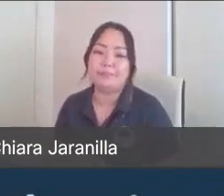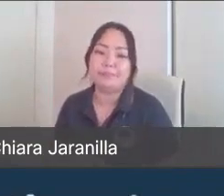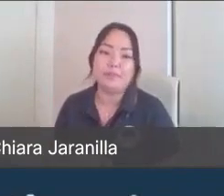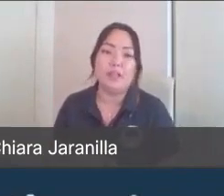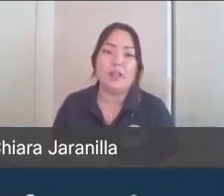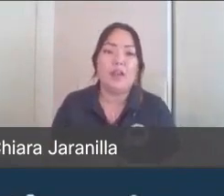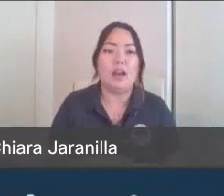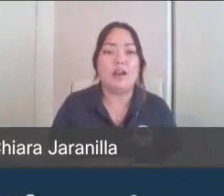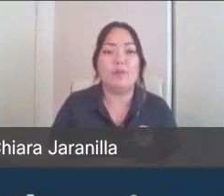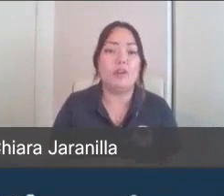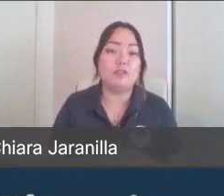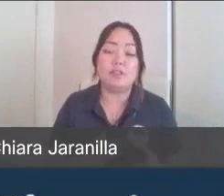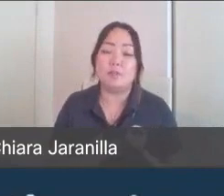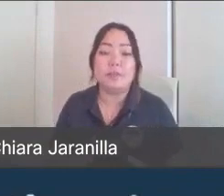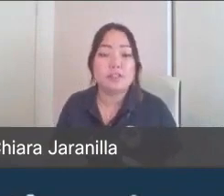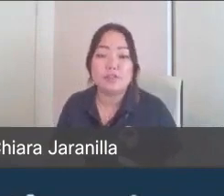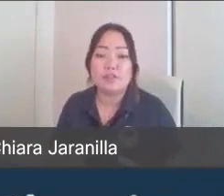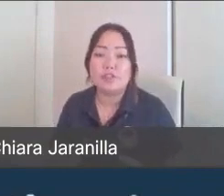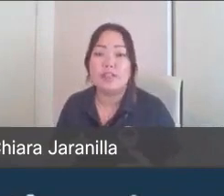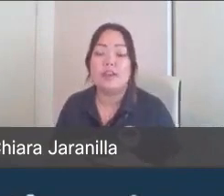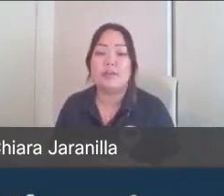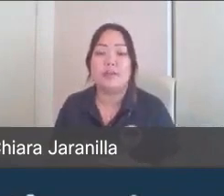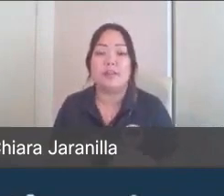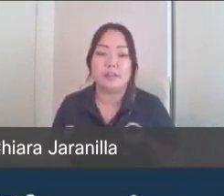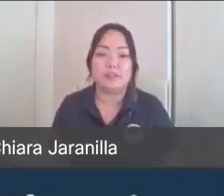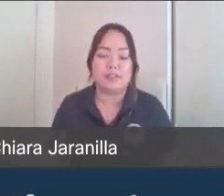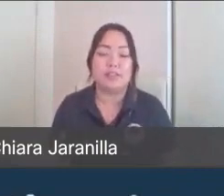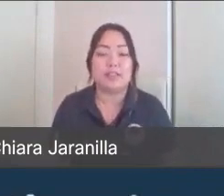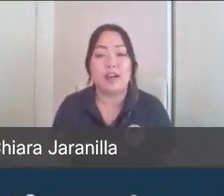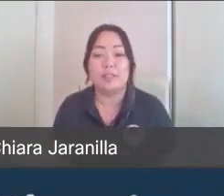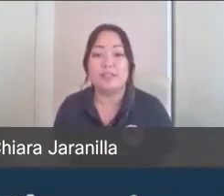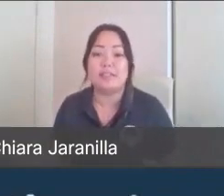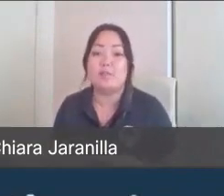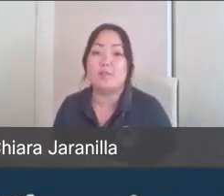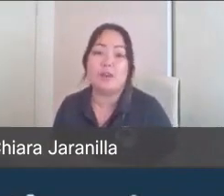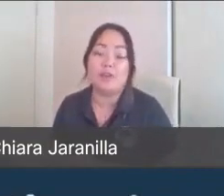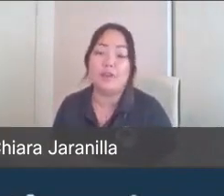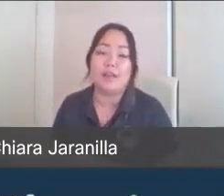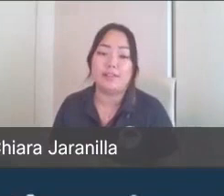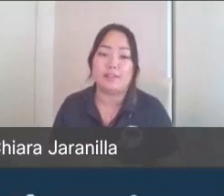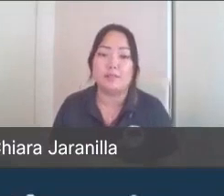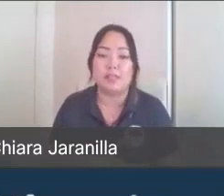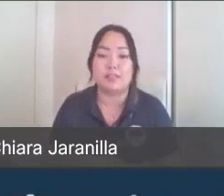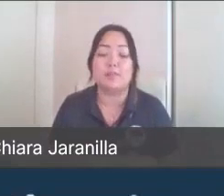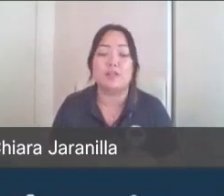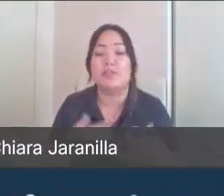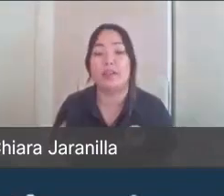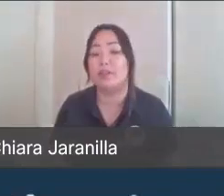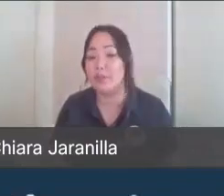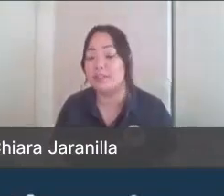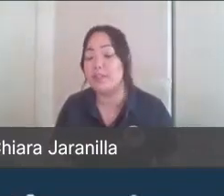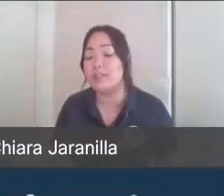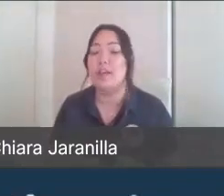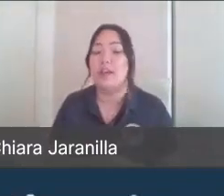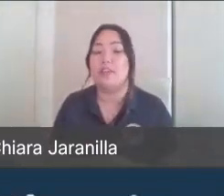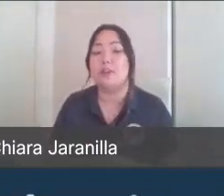is. We'll also explore means restriction and increasing the time and distance between the caller and their access to means, especially if they have